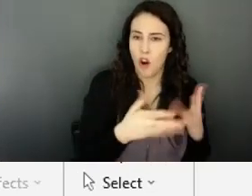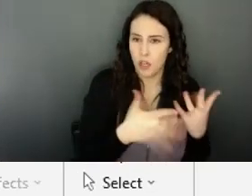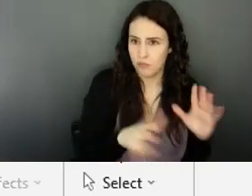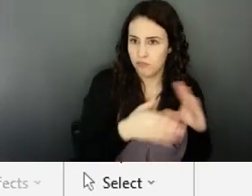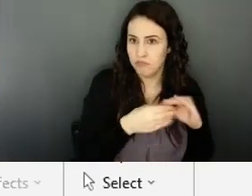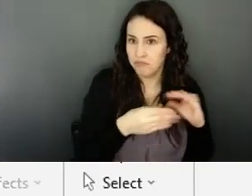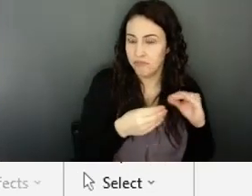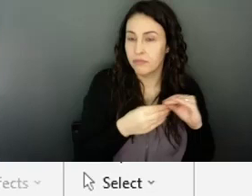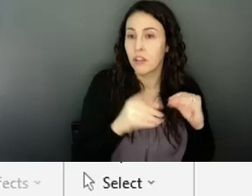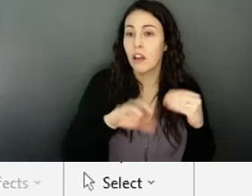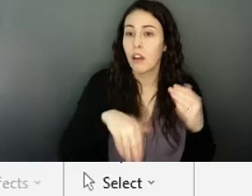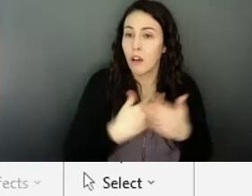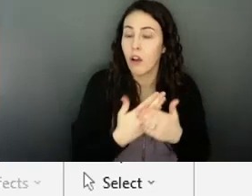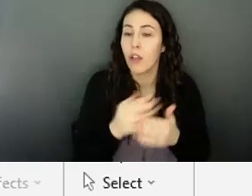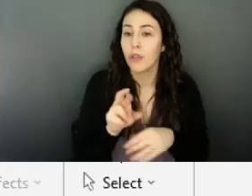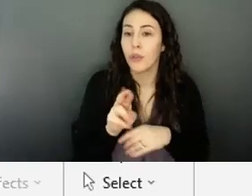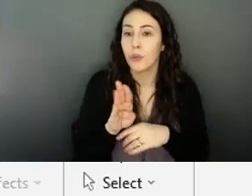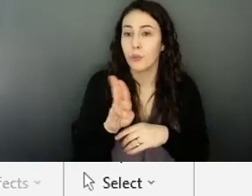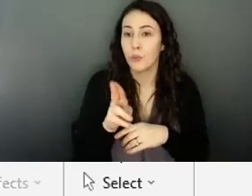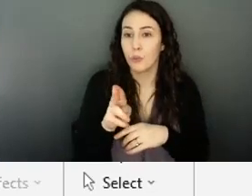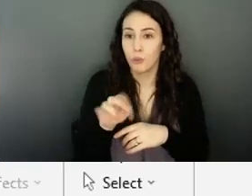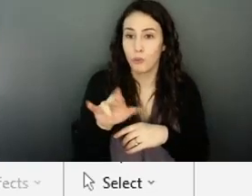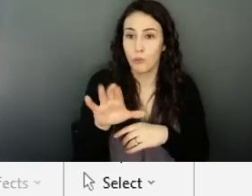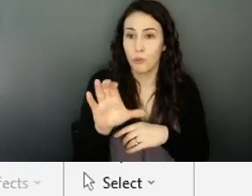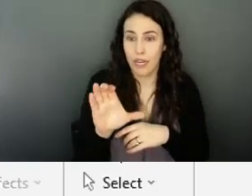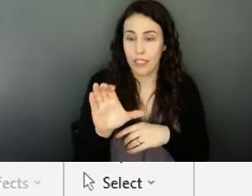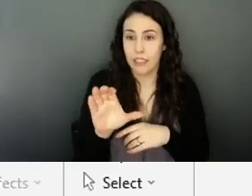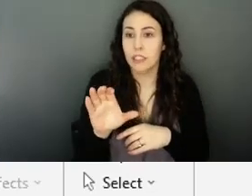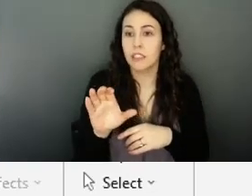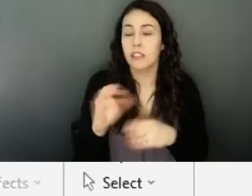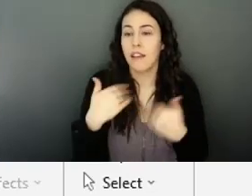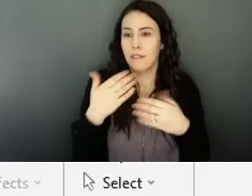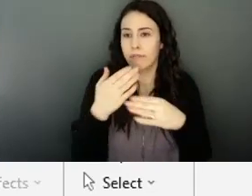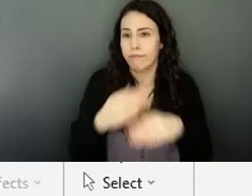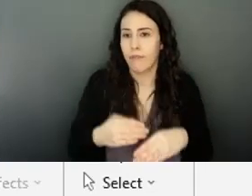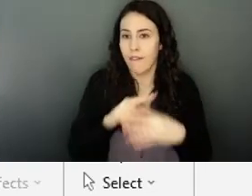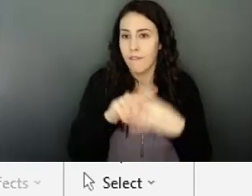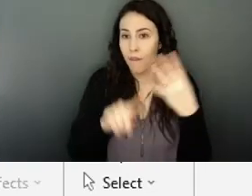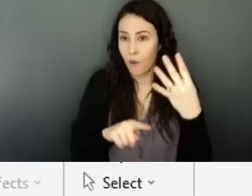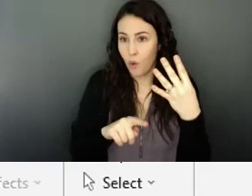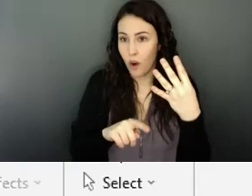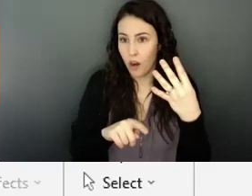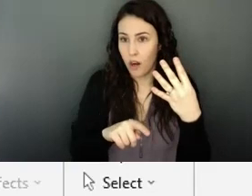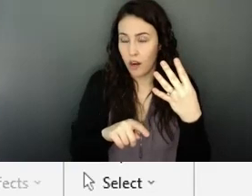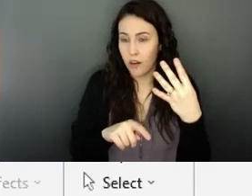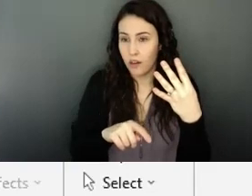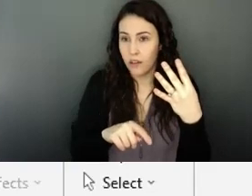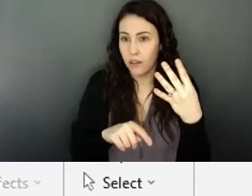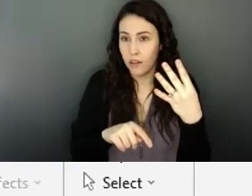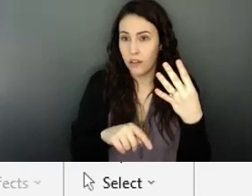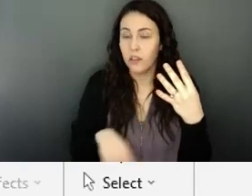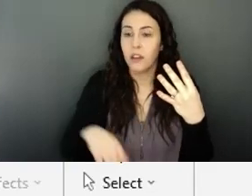rubrics are divided into 4 components. We do have that they haven't achieved that